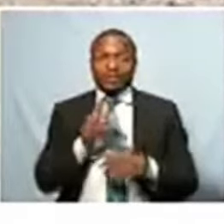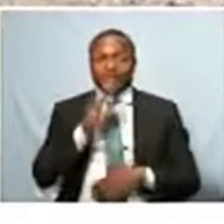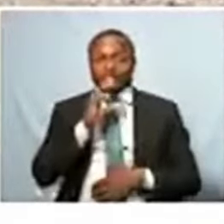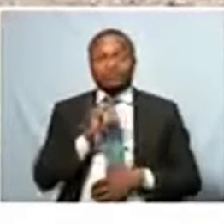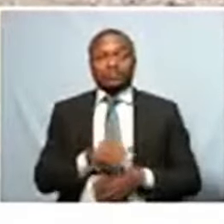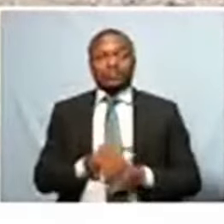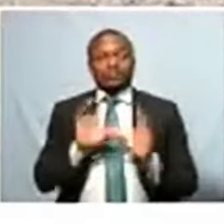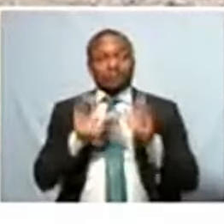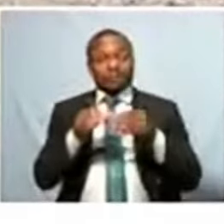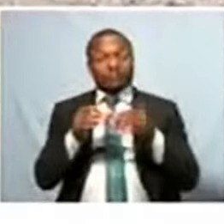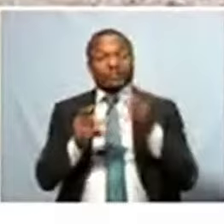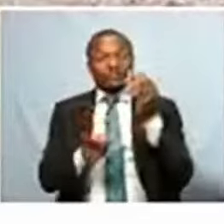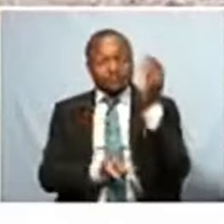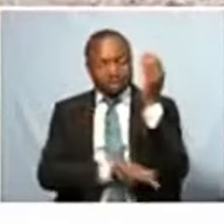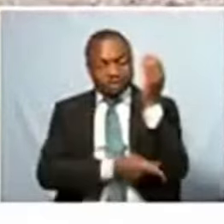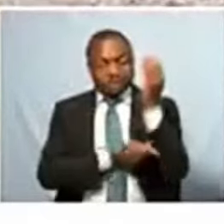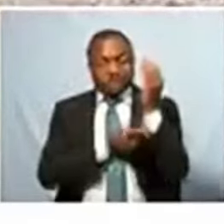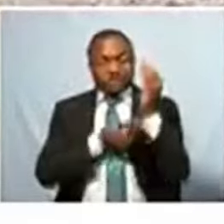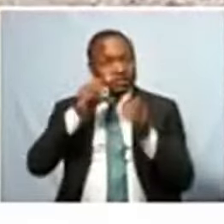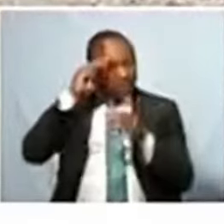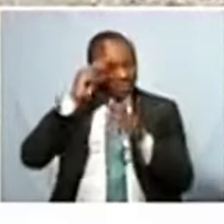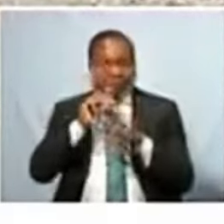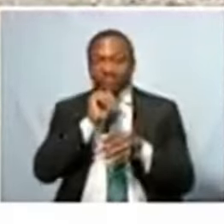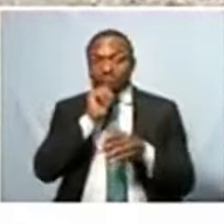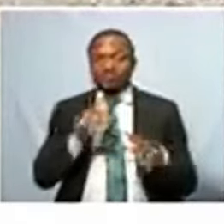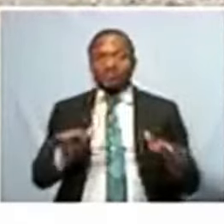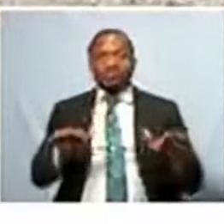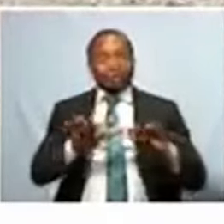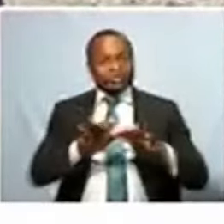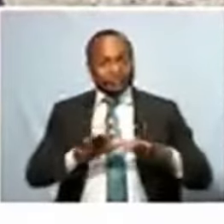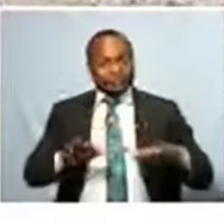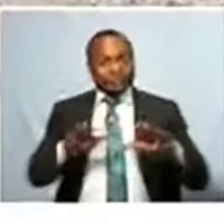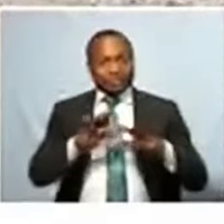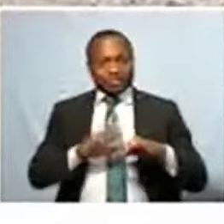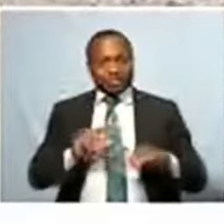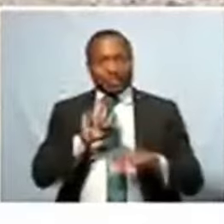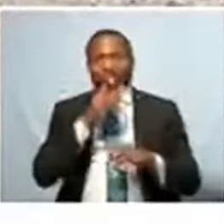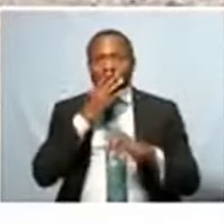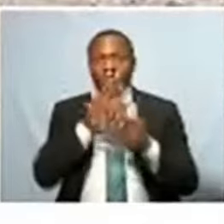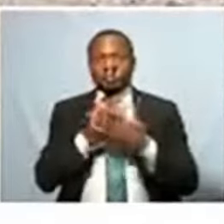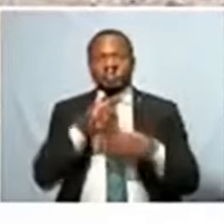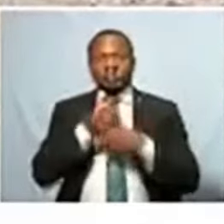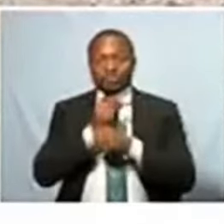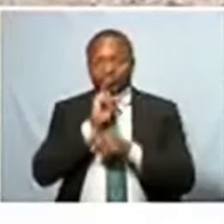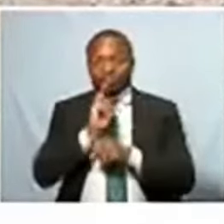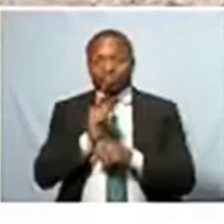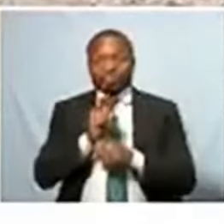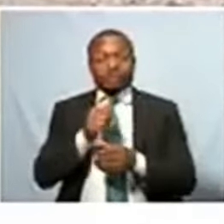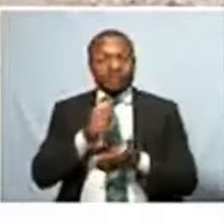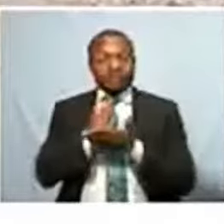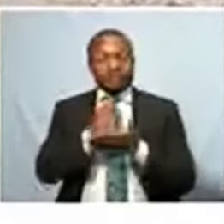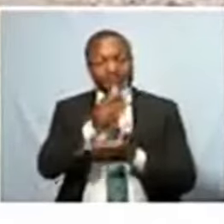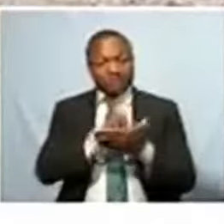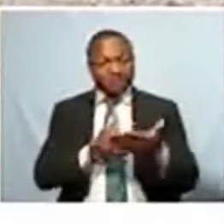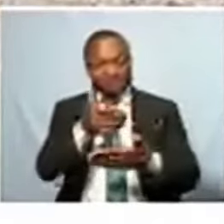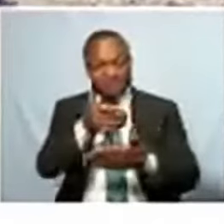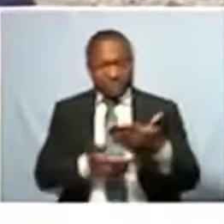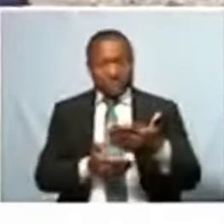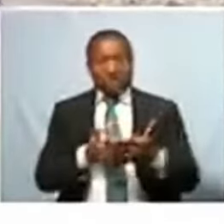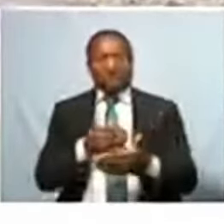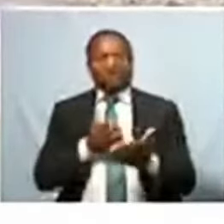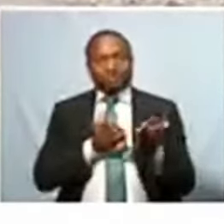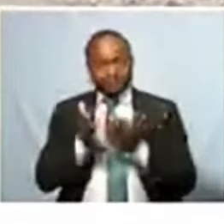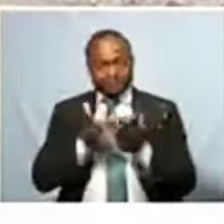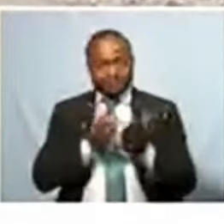the community development minister is not around. She has really been good in making sure that she intervenes in some of these services,